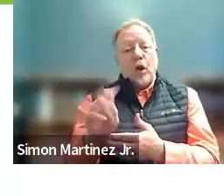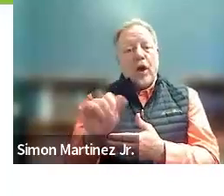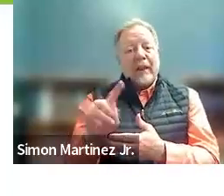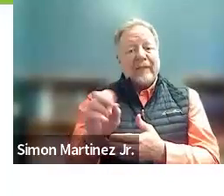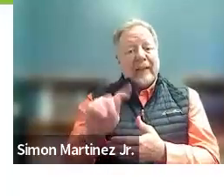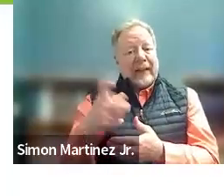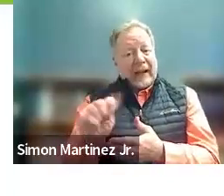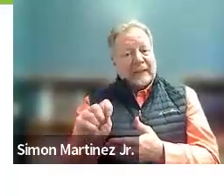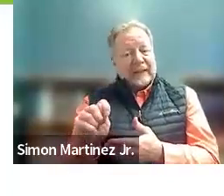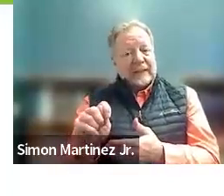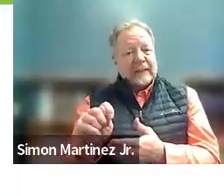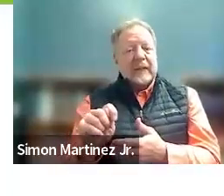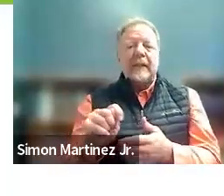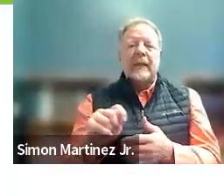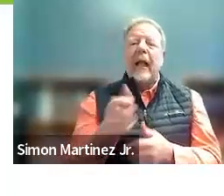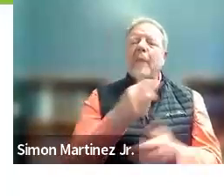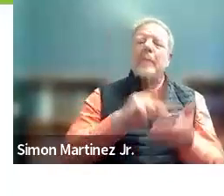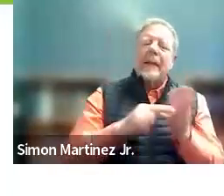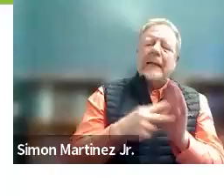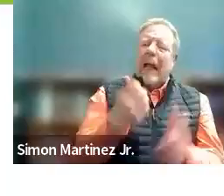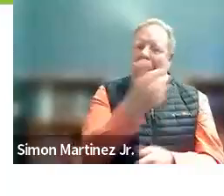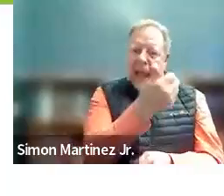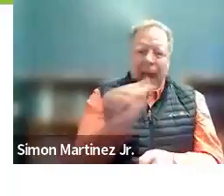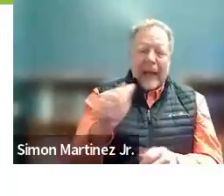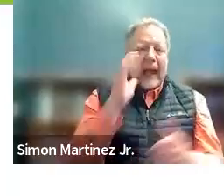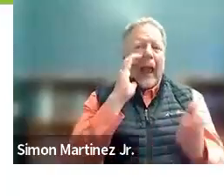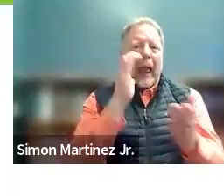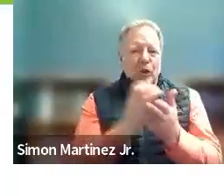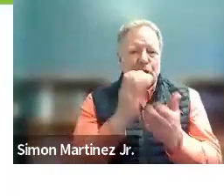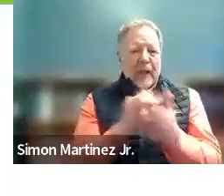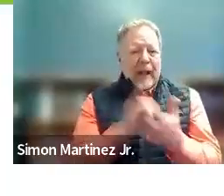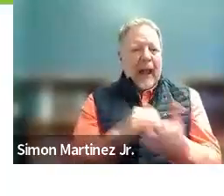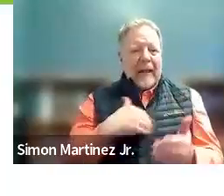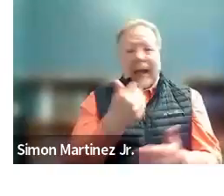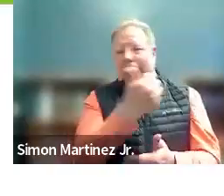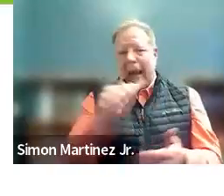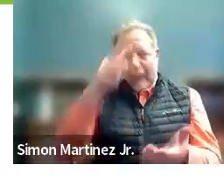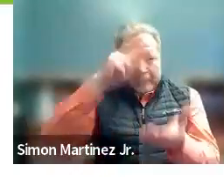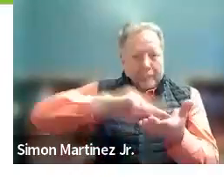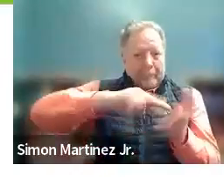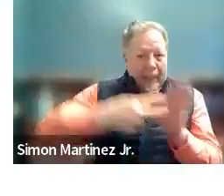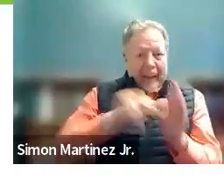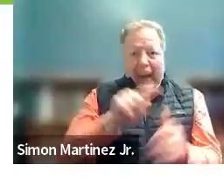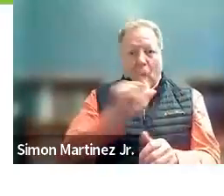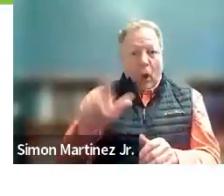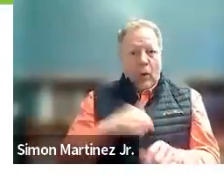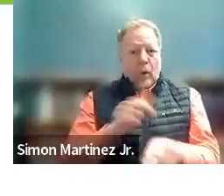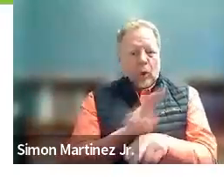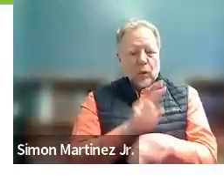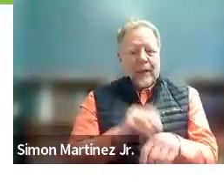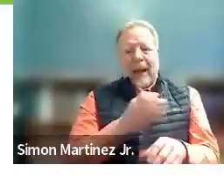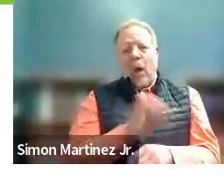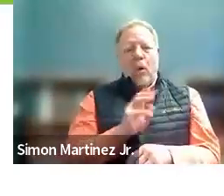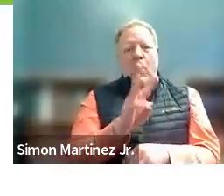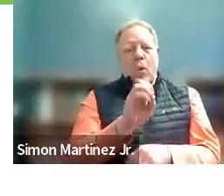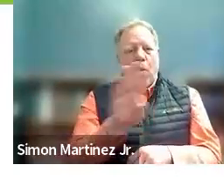it. Essentially, any image that has any meaning at all that we use in our web content,